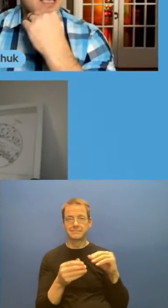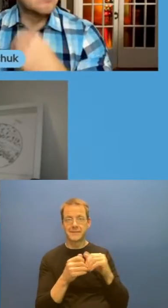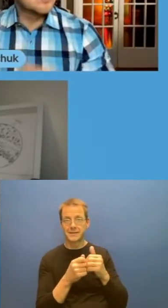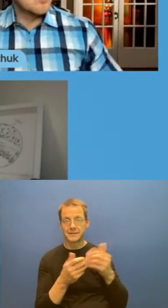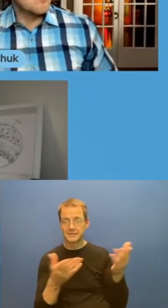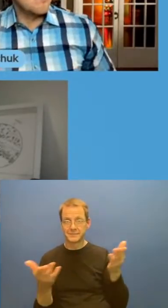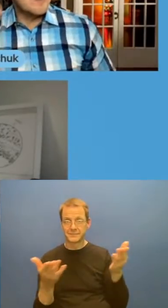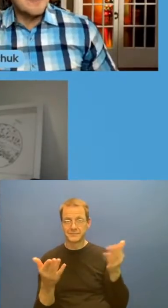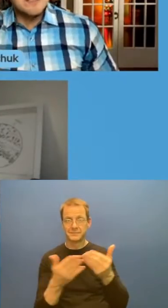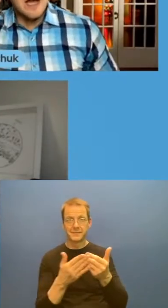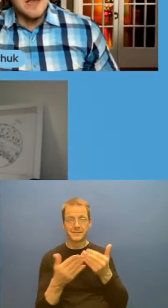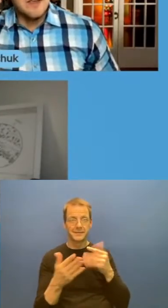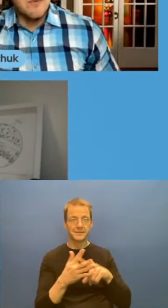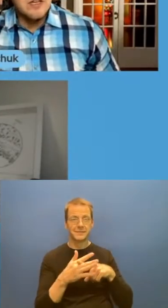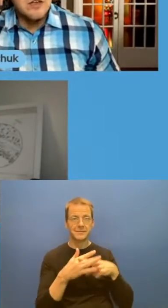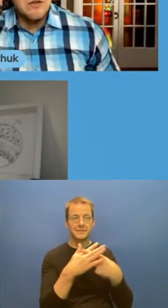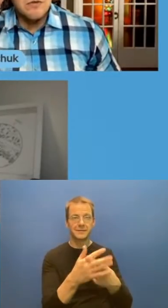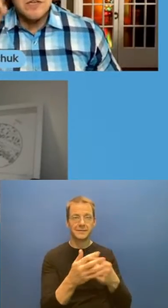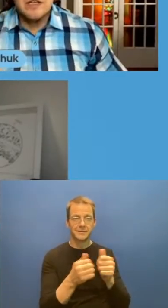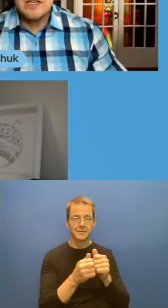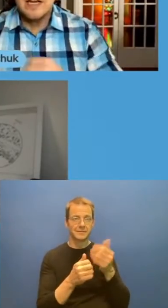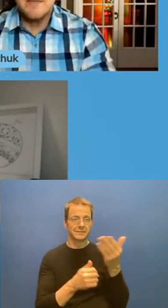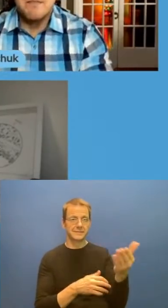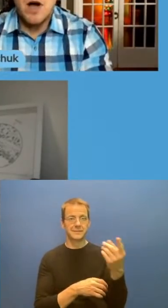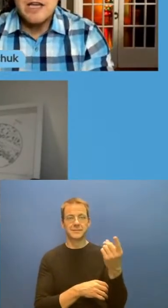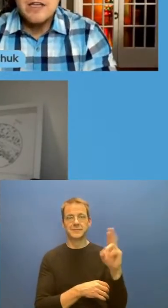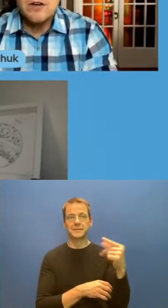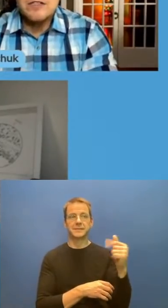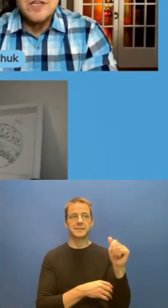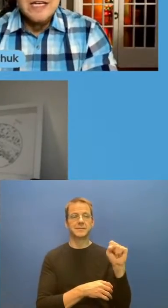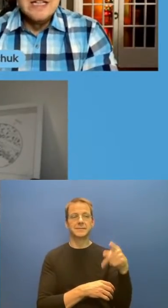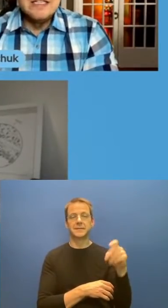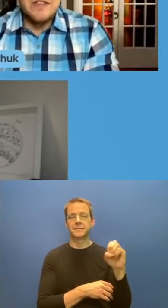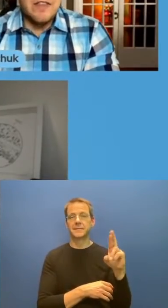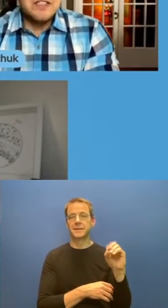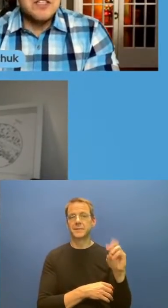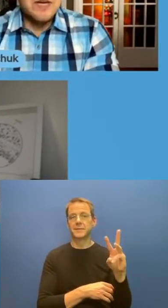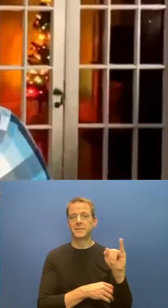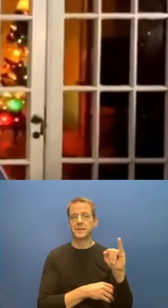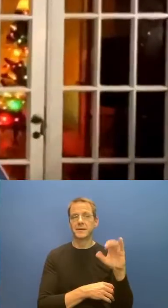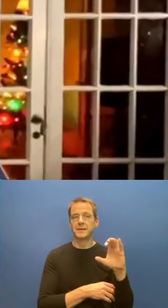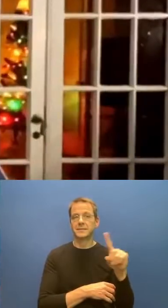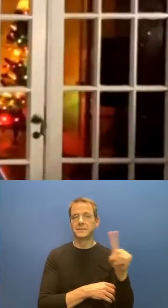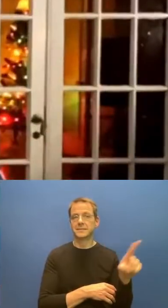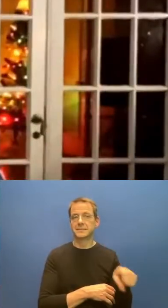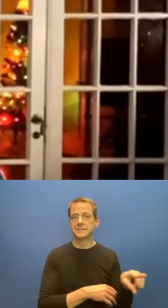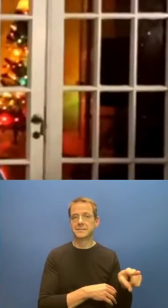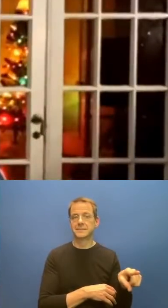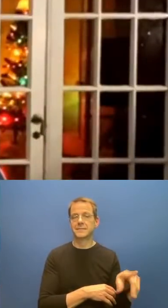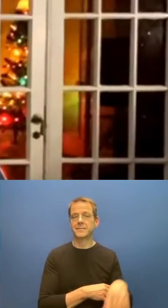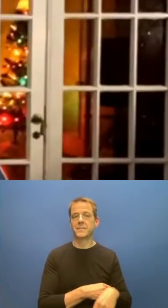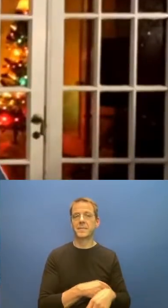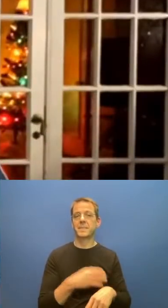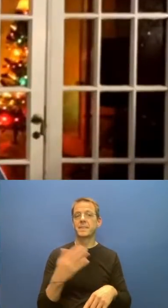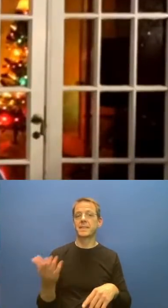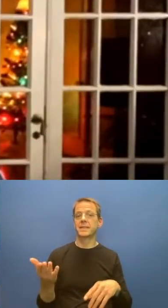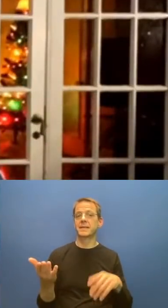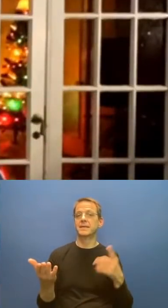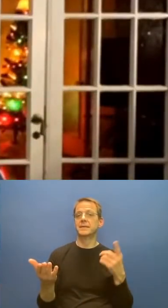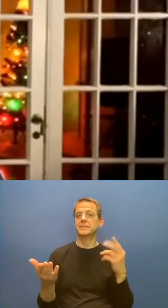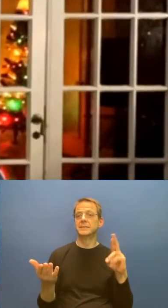Definitely. So one of the things that I think we need to kind of keep in mind here is, listen, this situation is very, very fluid, right?